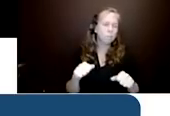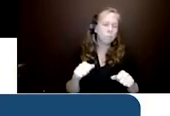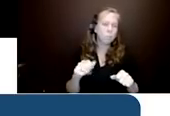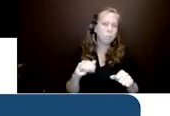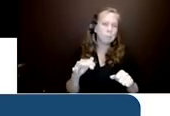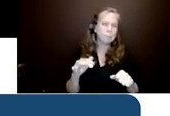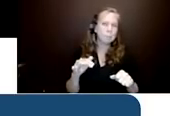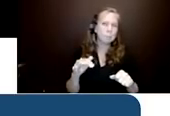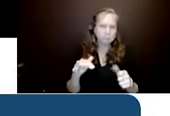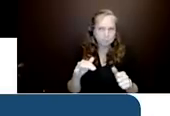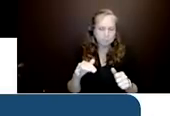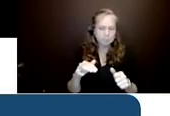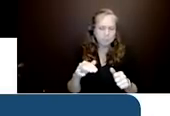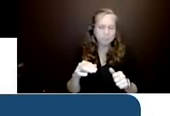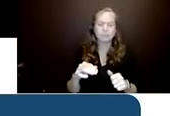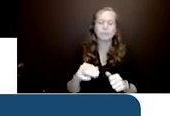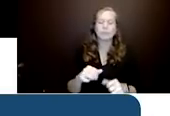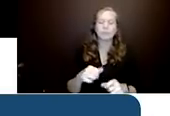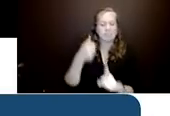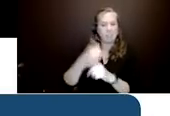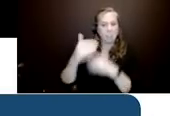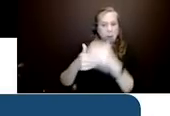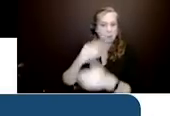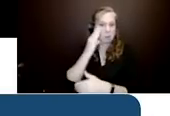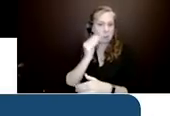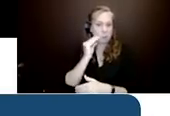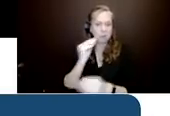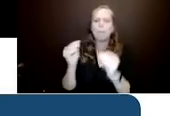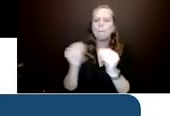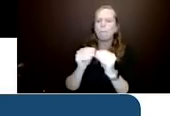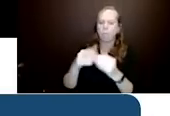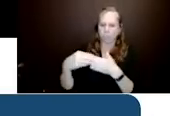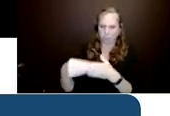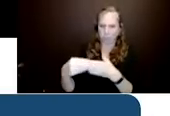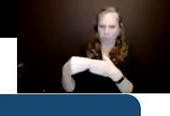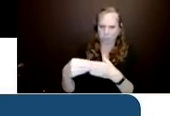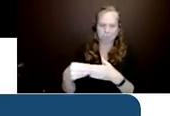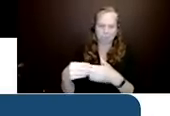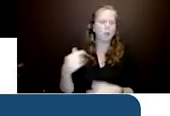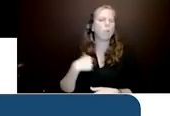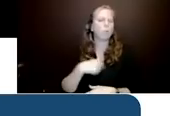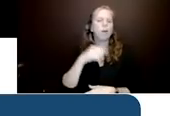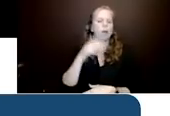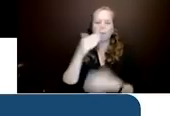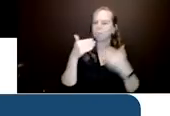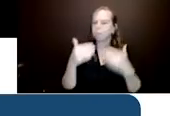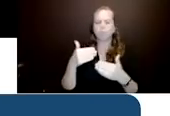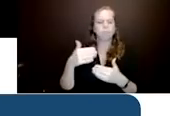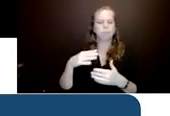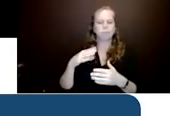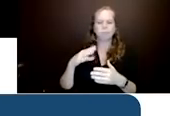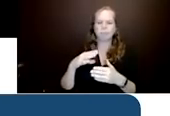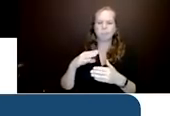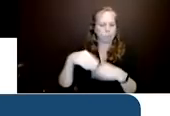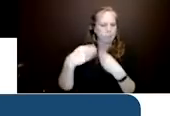the asynchronous learning experience is more flexible, so we will provide you with a schedule to follow